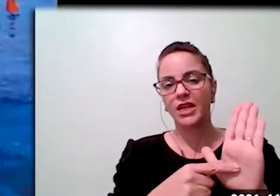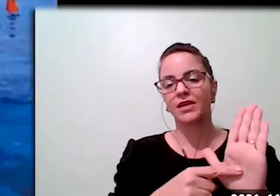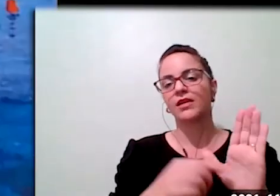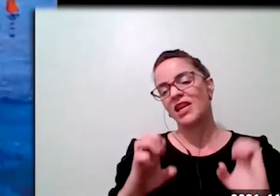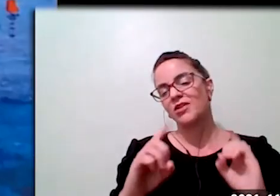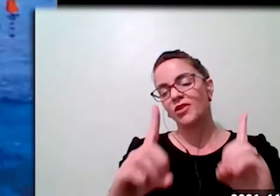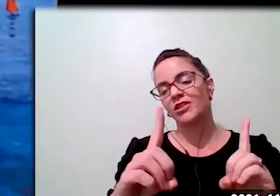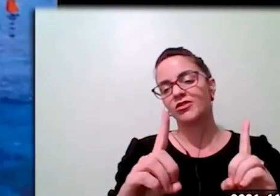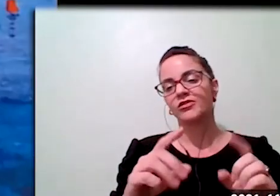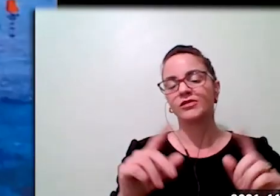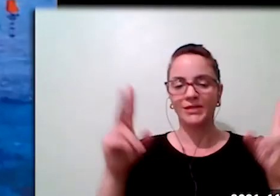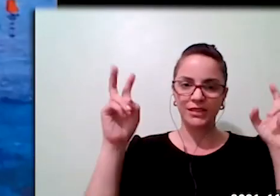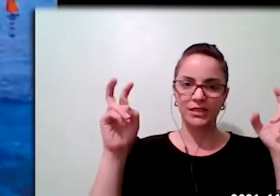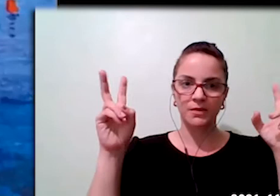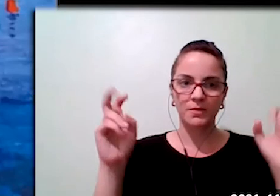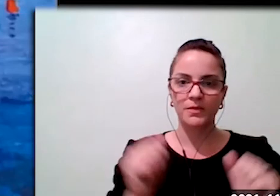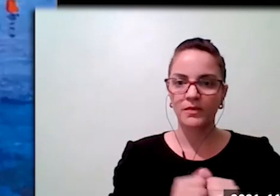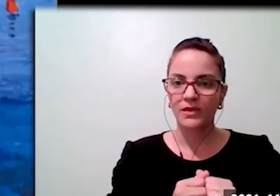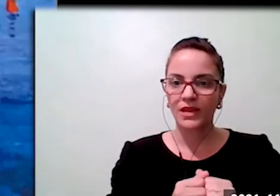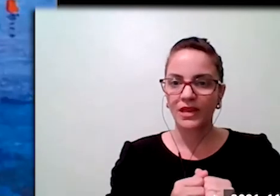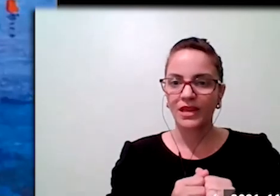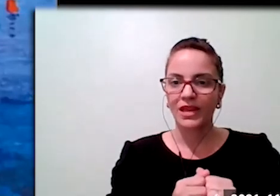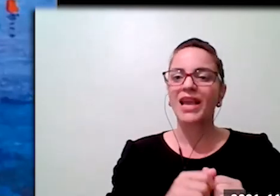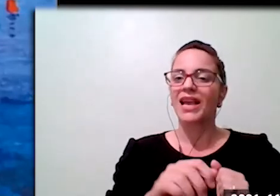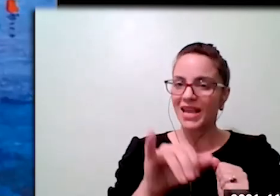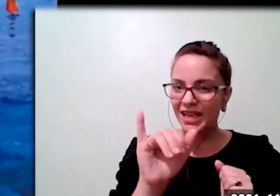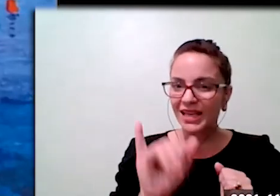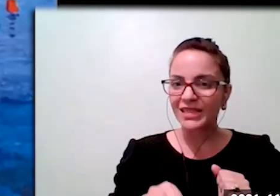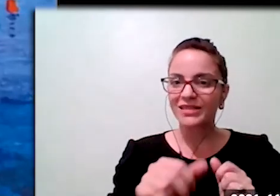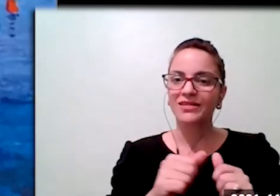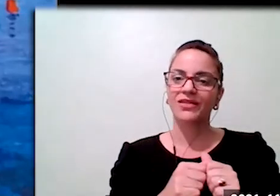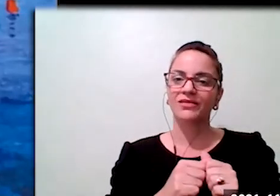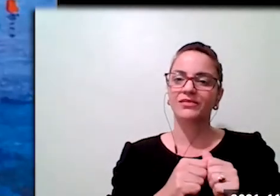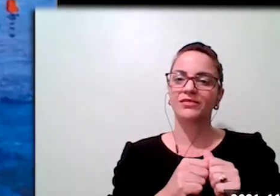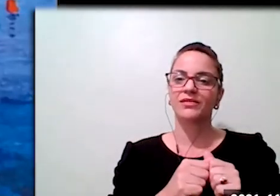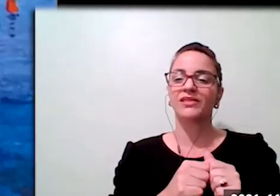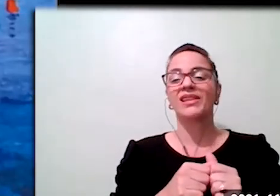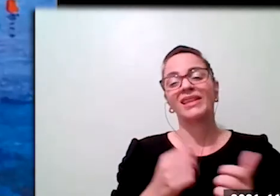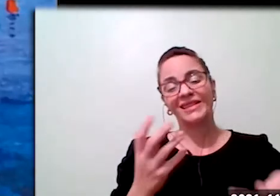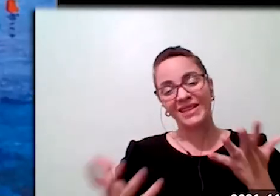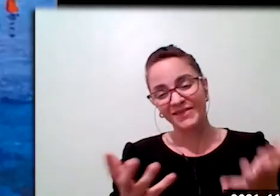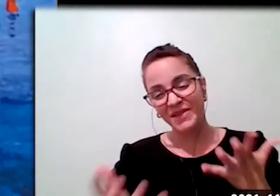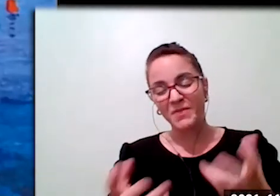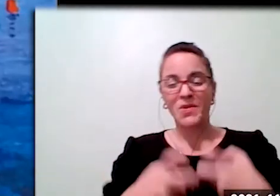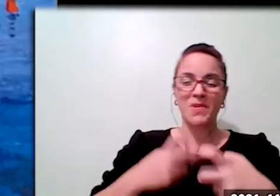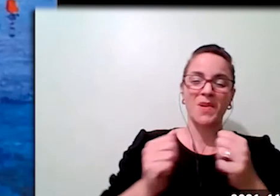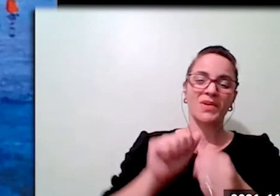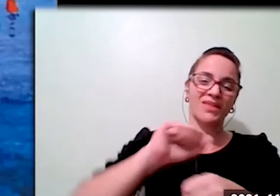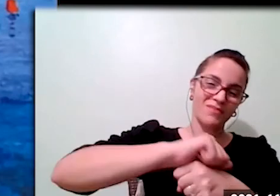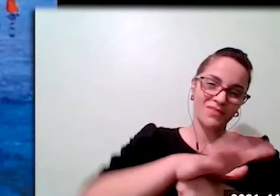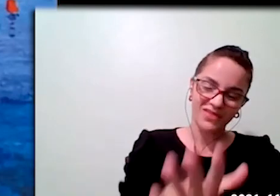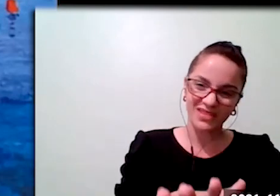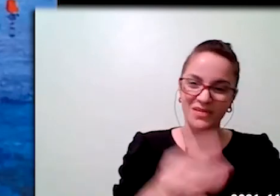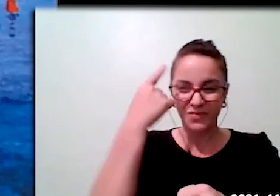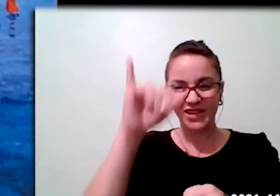La Ciudad en el Tiempo was written in the midst of the coronavirus pandemic. For this reason,